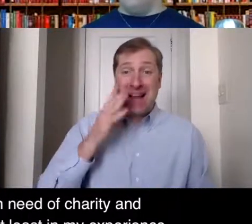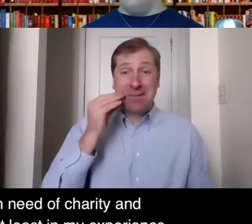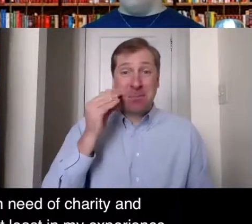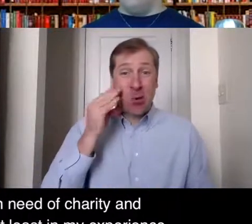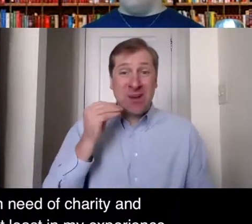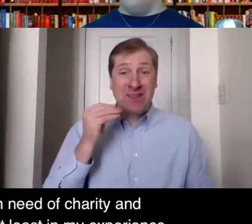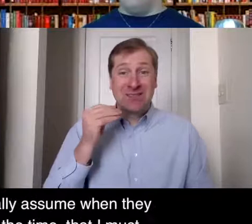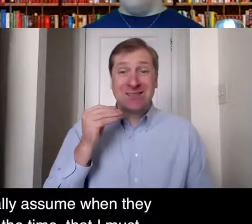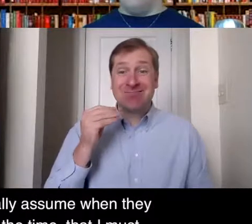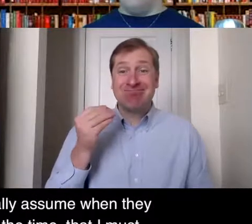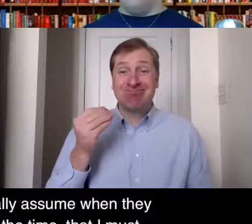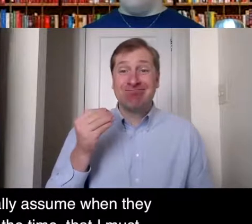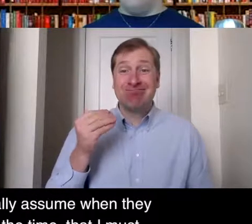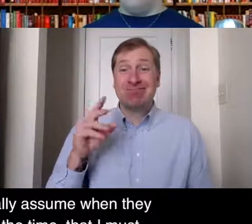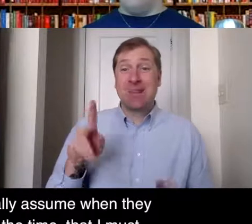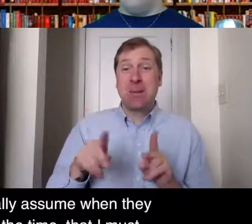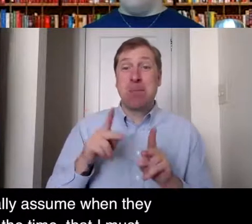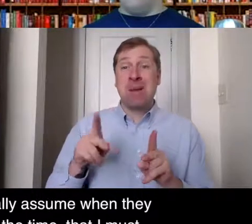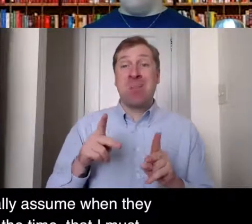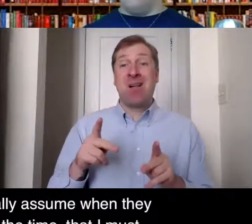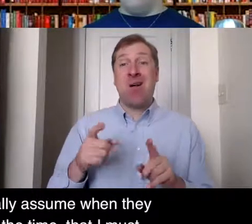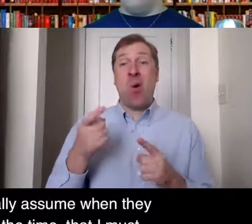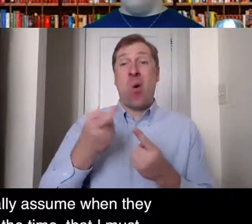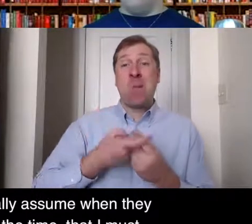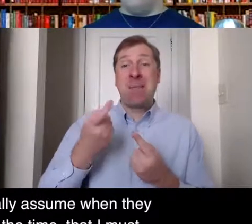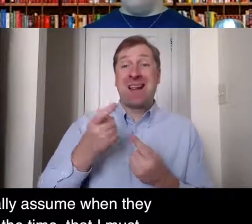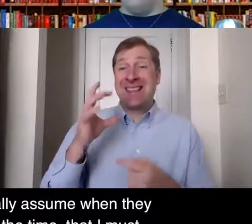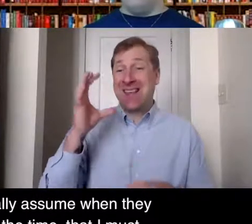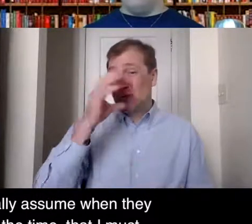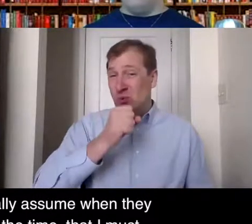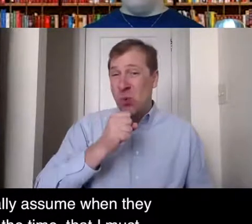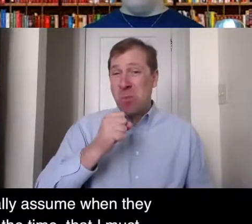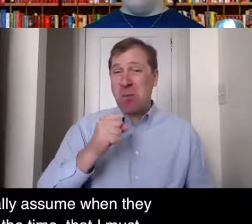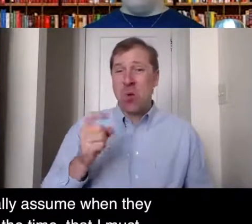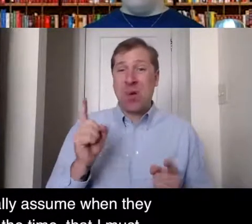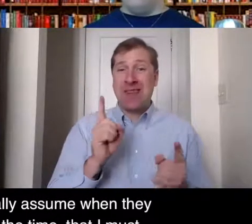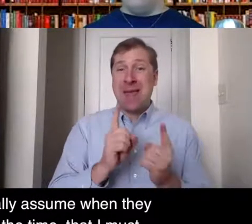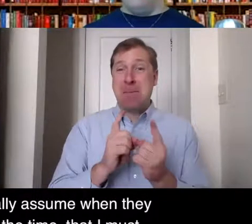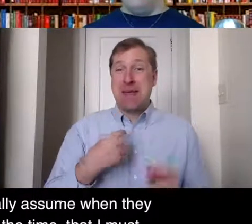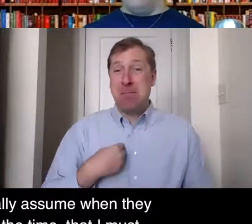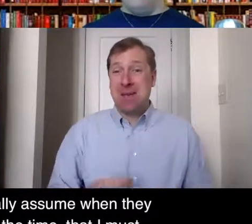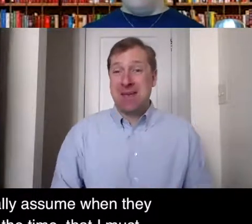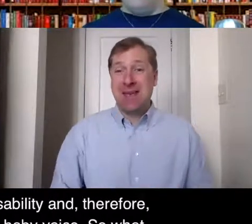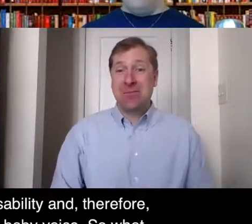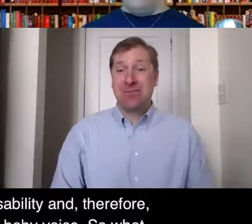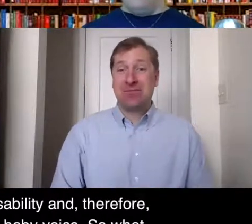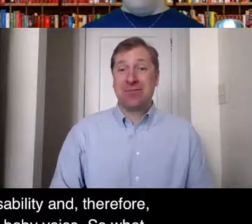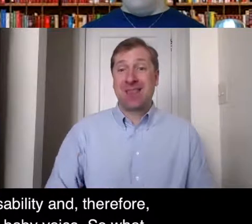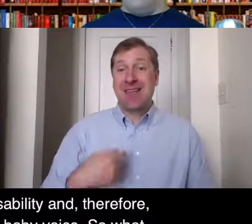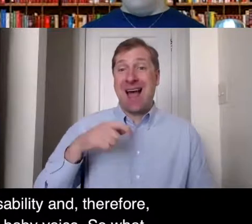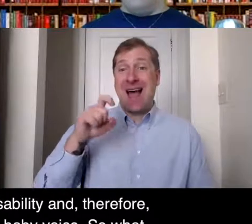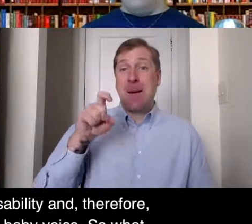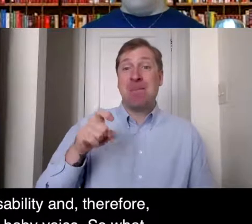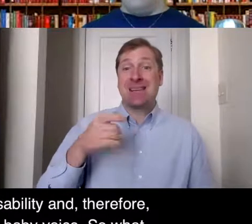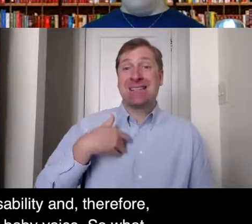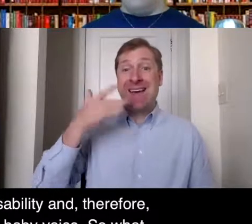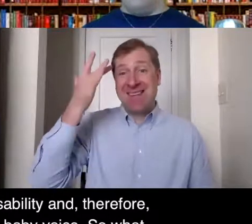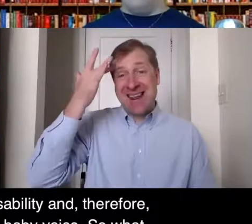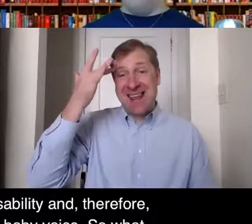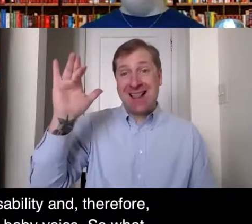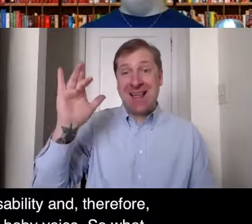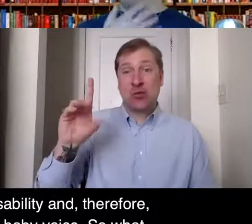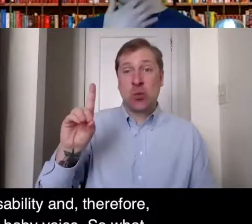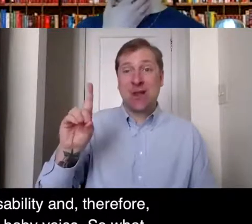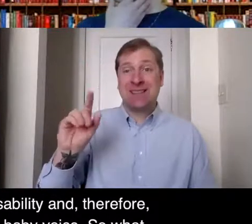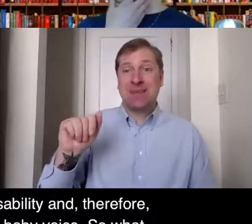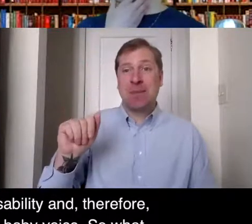experience, that people automatically assume when they first meet me a lot of the time that I must have an intellectual disability, and